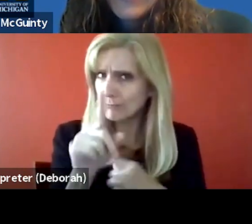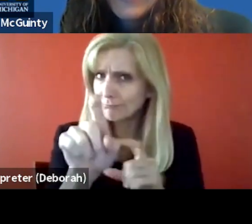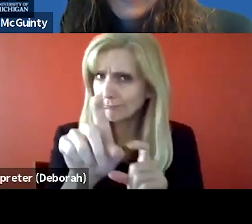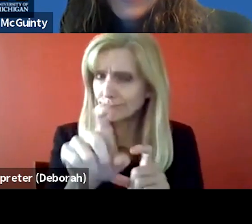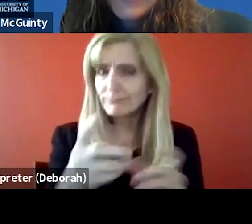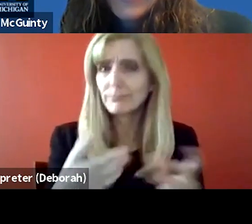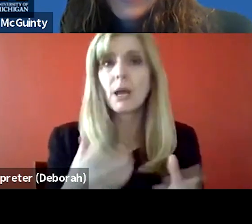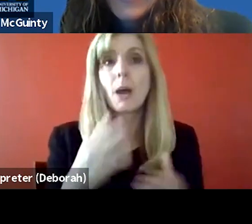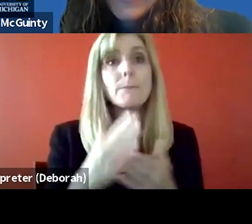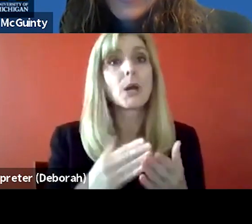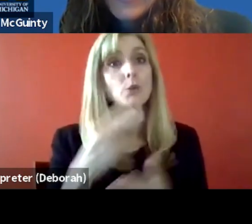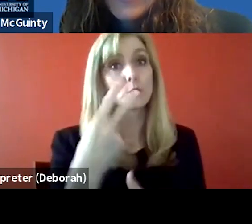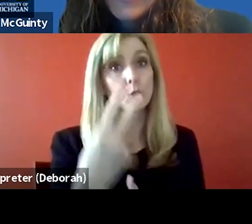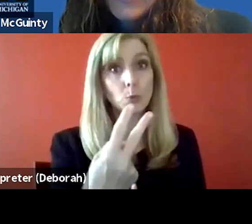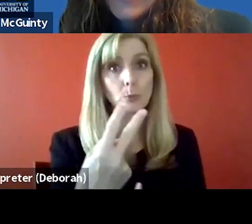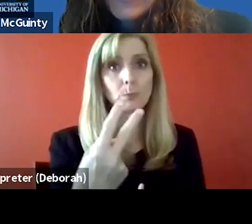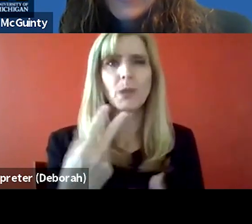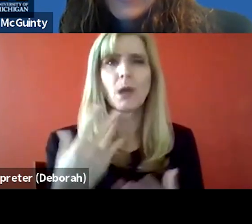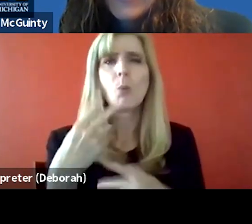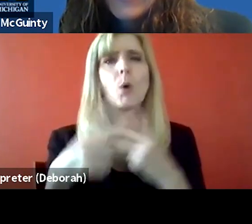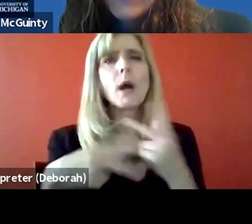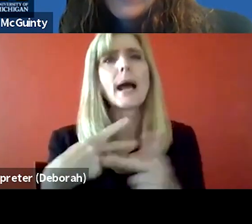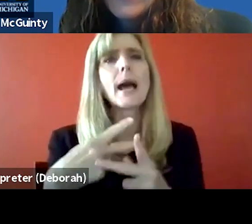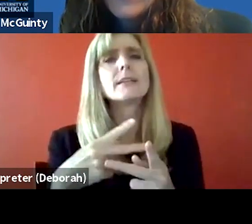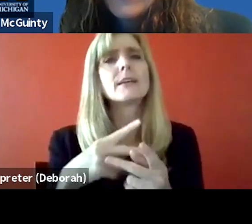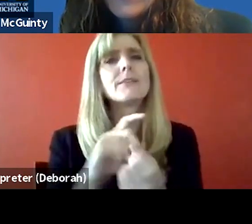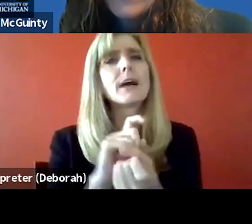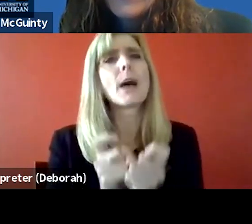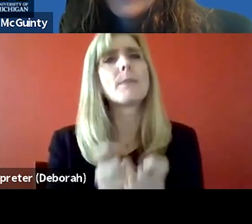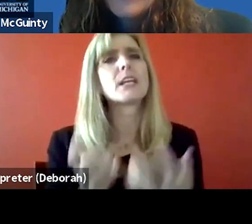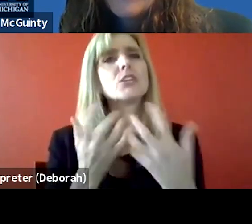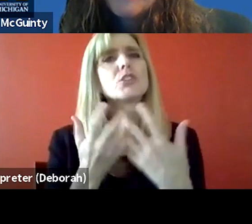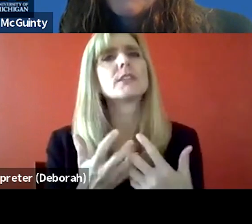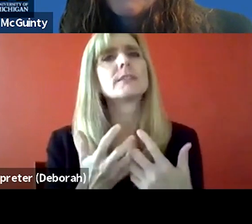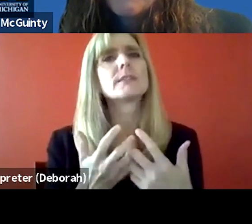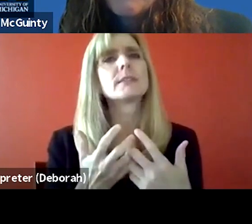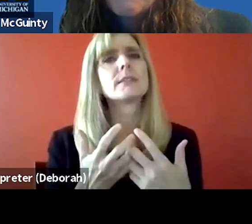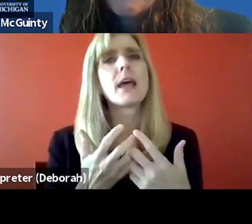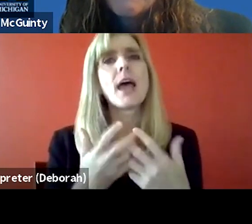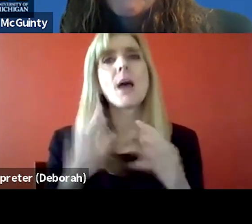Okay, so part 2, what kinds of accommodations have been made for people in